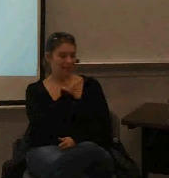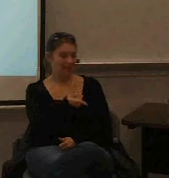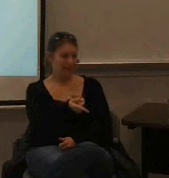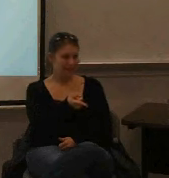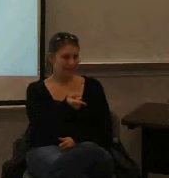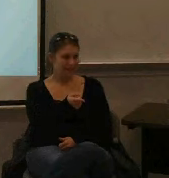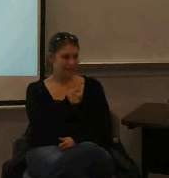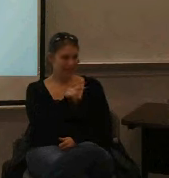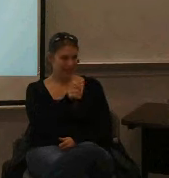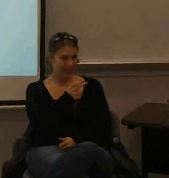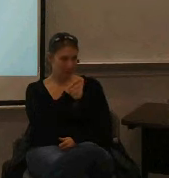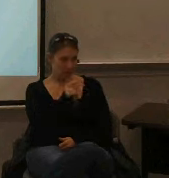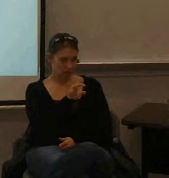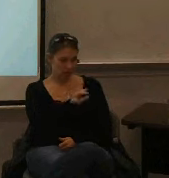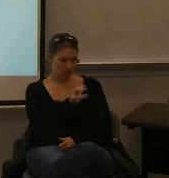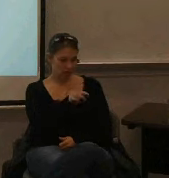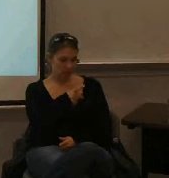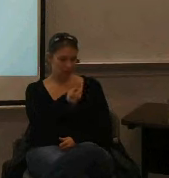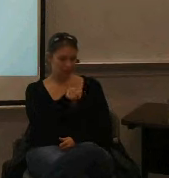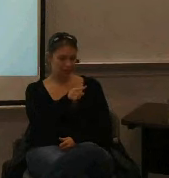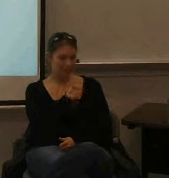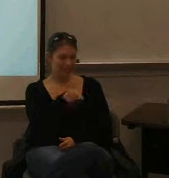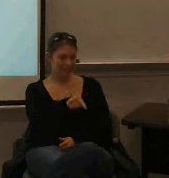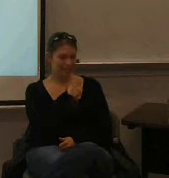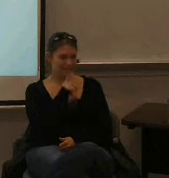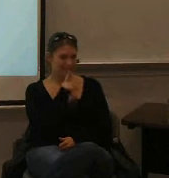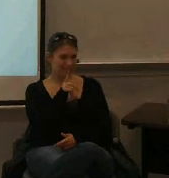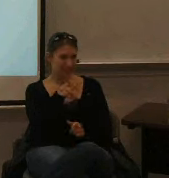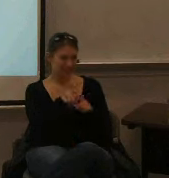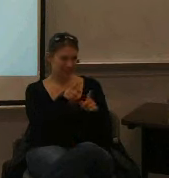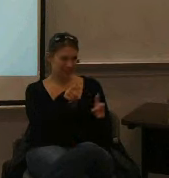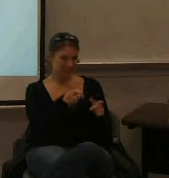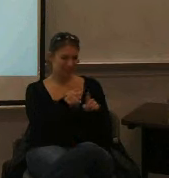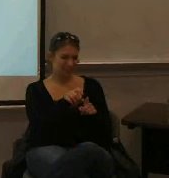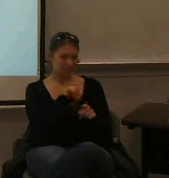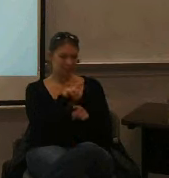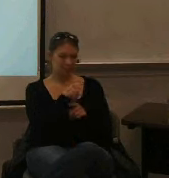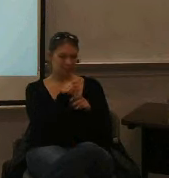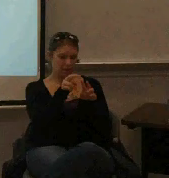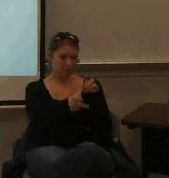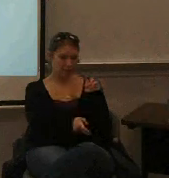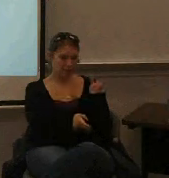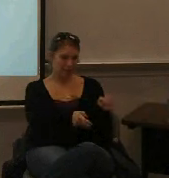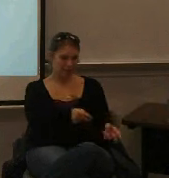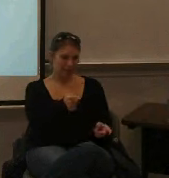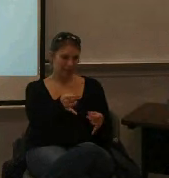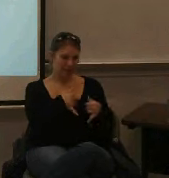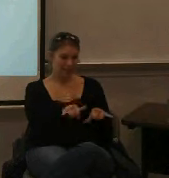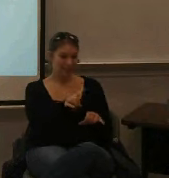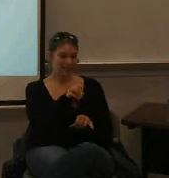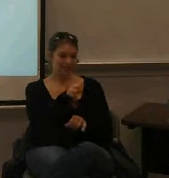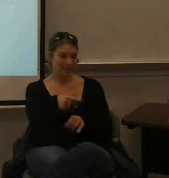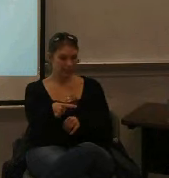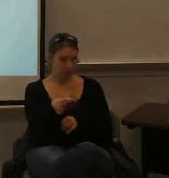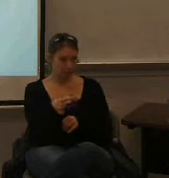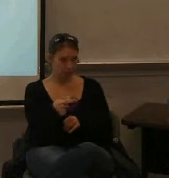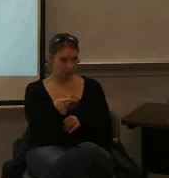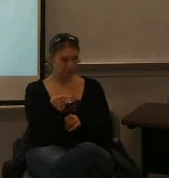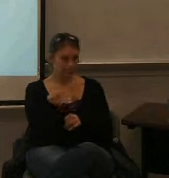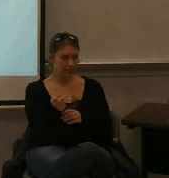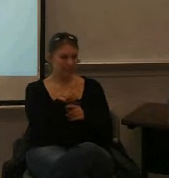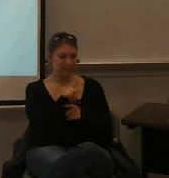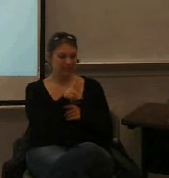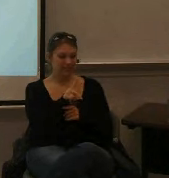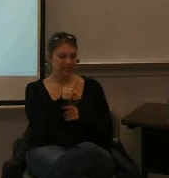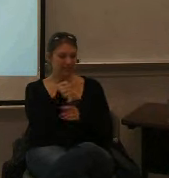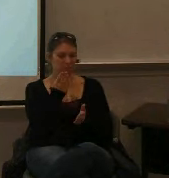the tectonic plate is as fast as the sediment coming in, so they stay deep. And these lakes